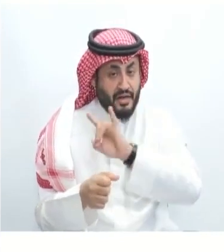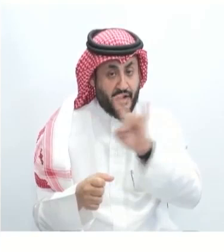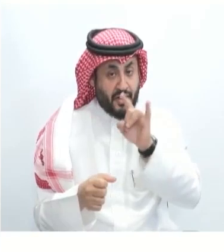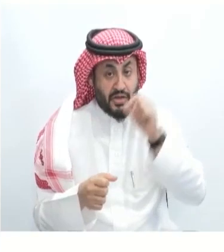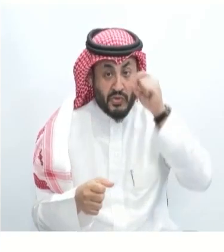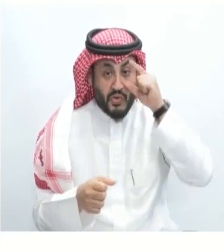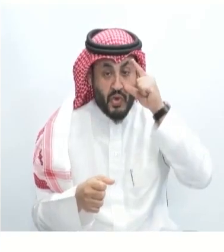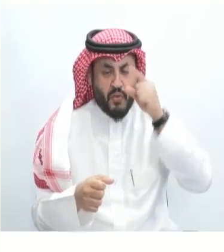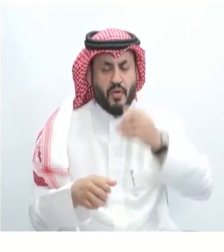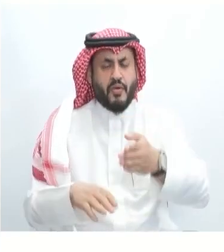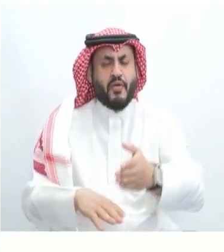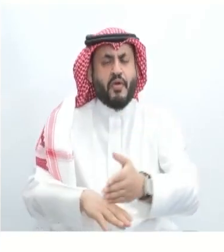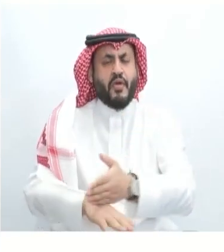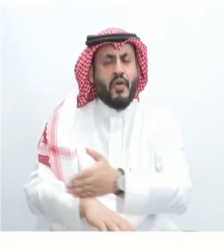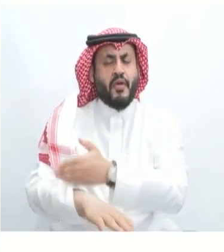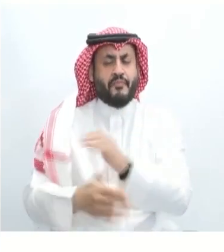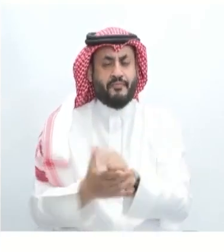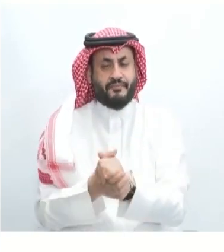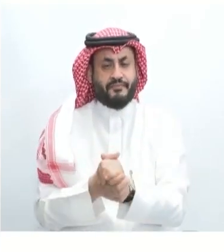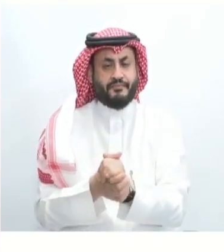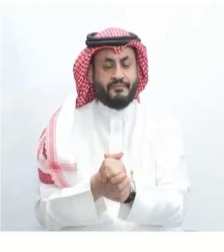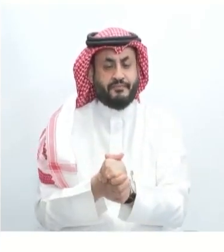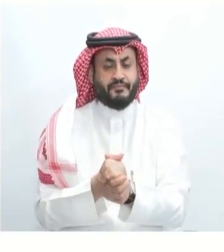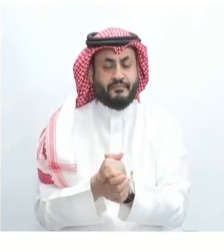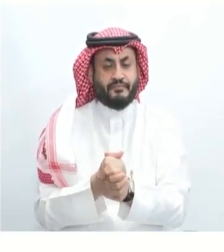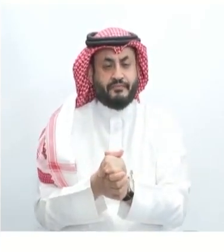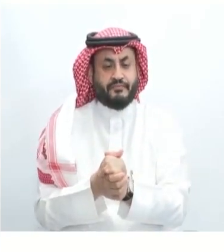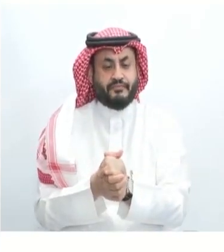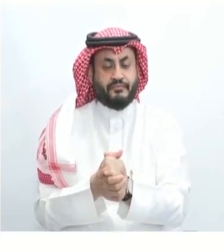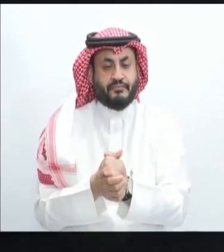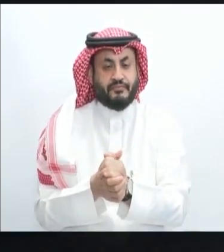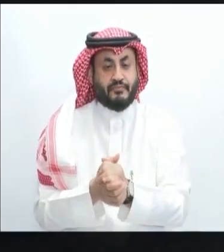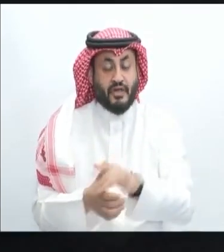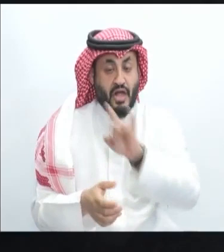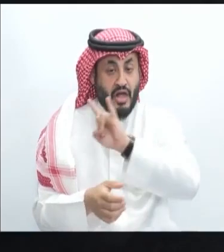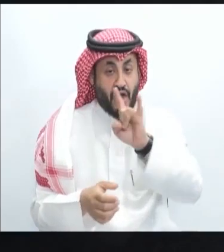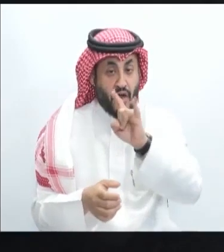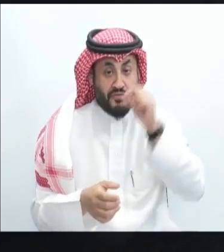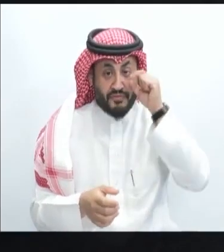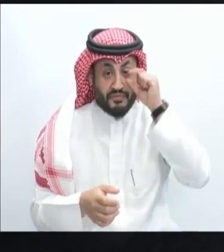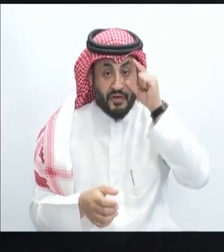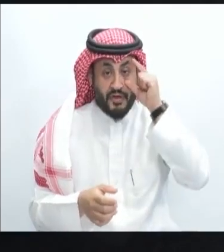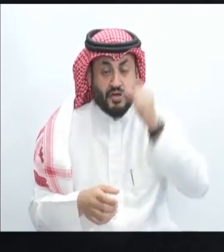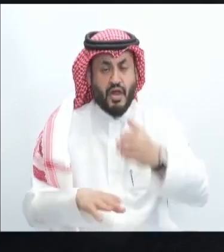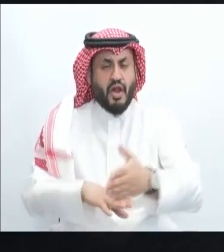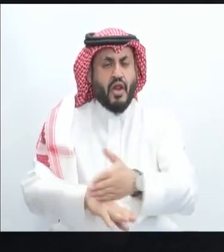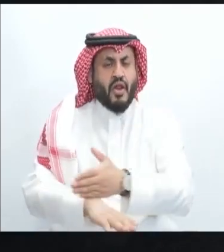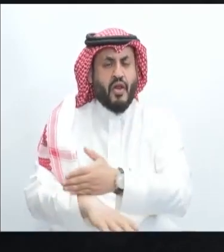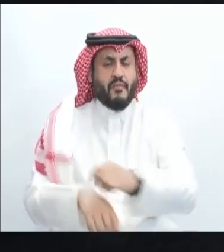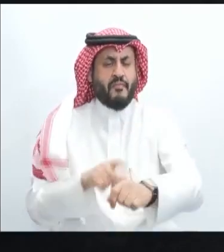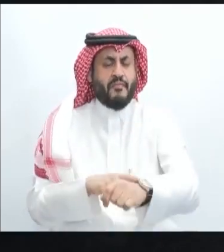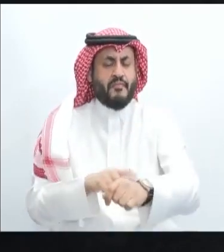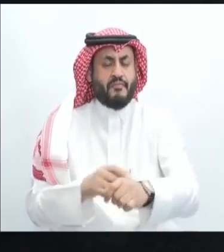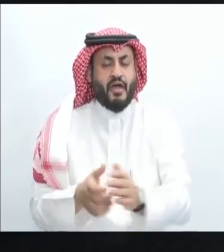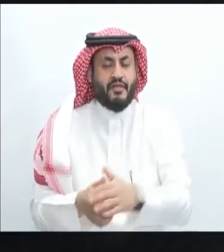I shouldn't stay up late. It's not good thing or it is a bad